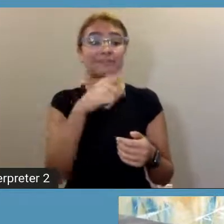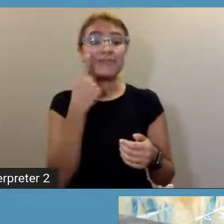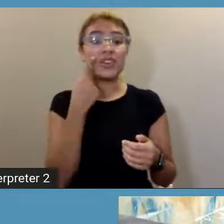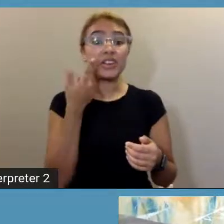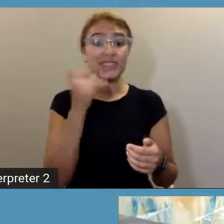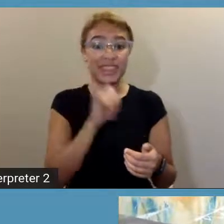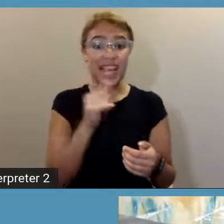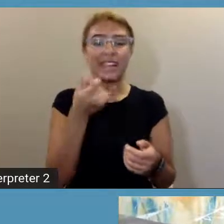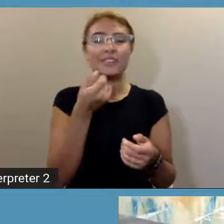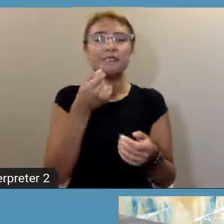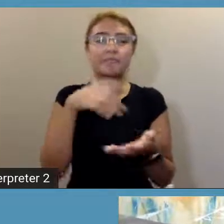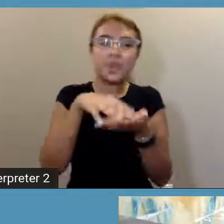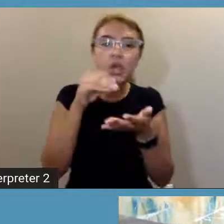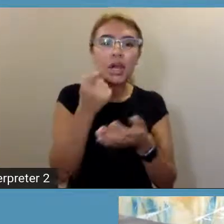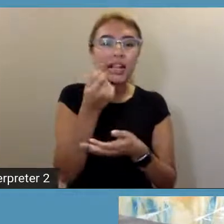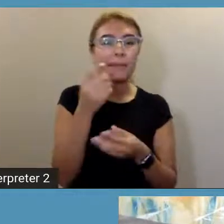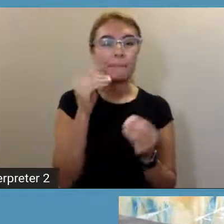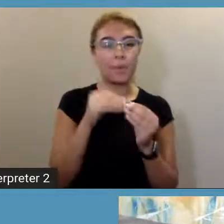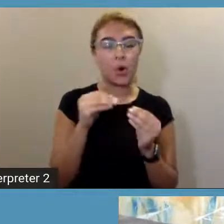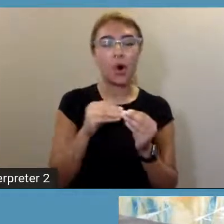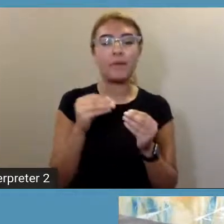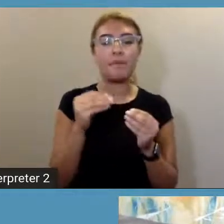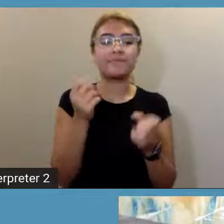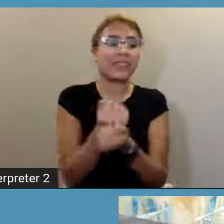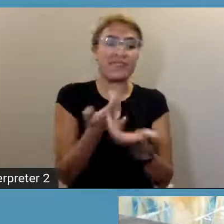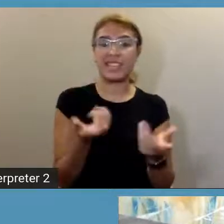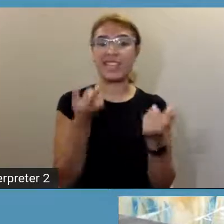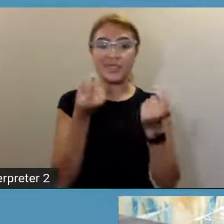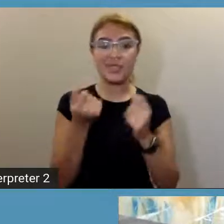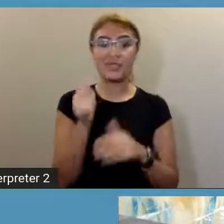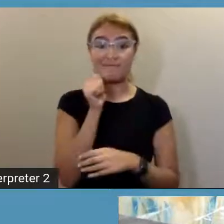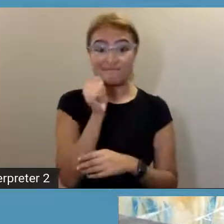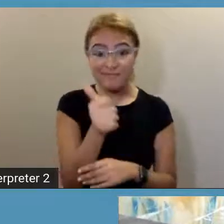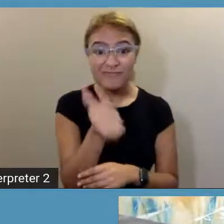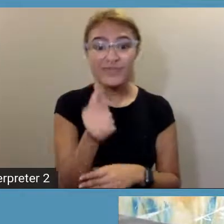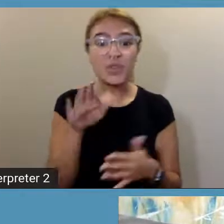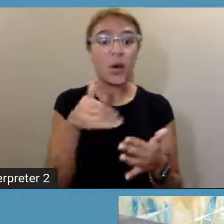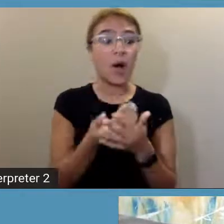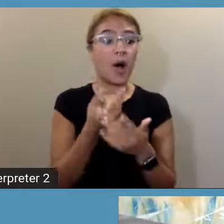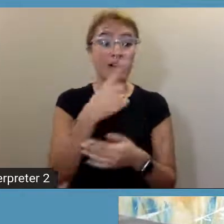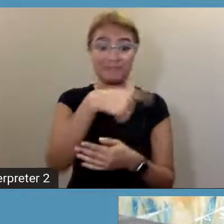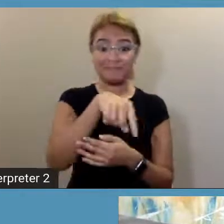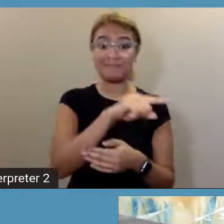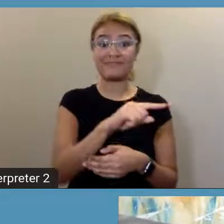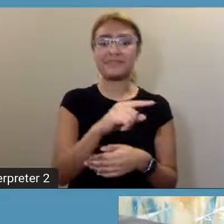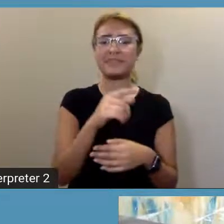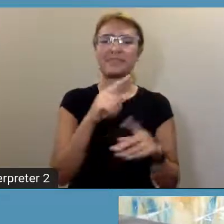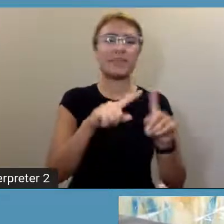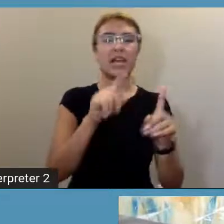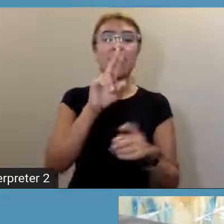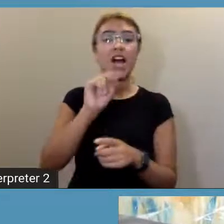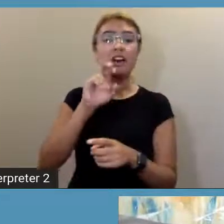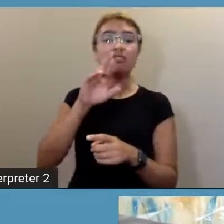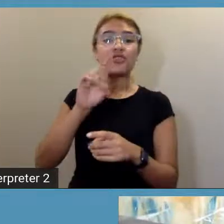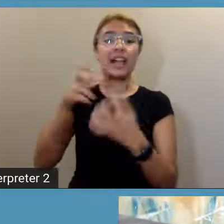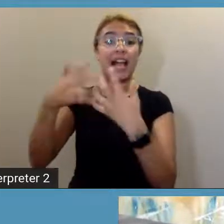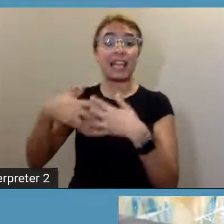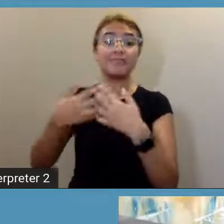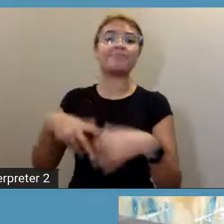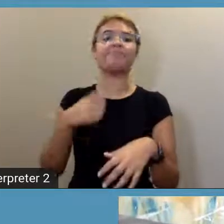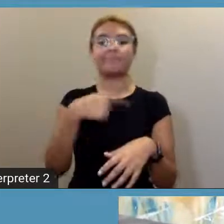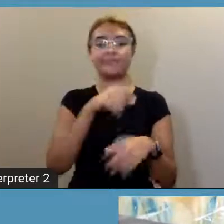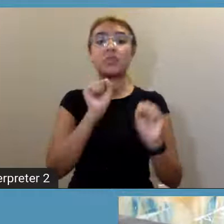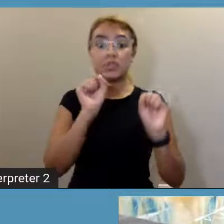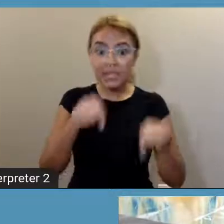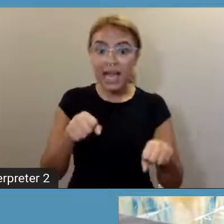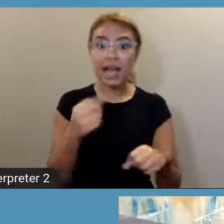learn a little bit more, but everything is doable by yourself. Literally all of these, except Unreal Engine, can be done by anyone. Just go on YouTube